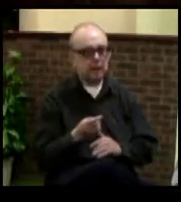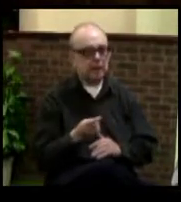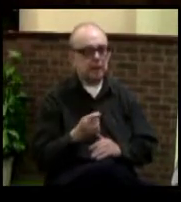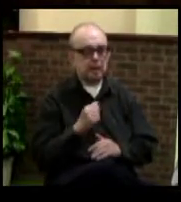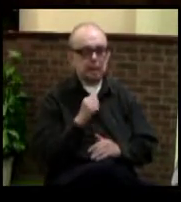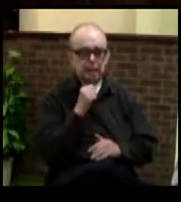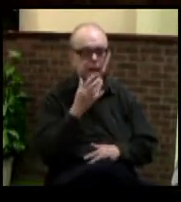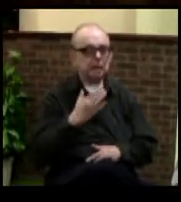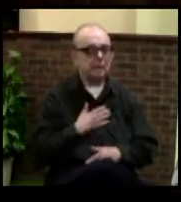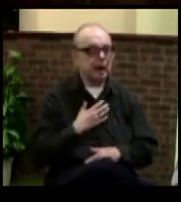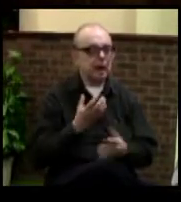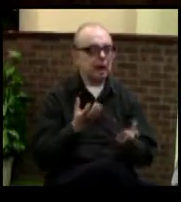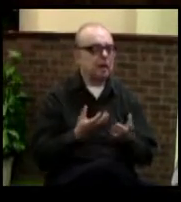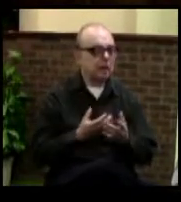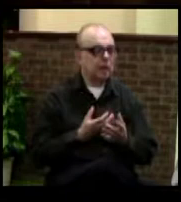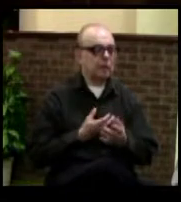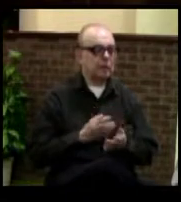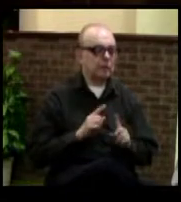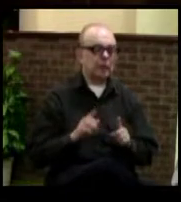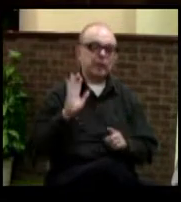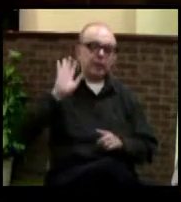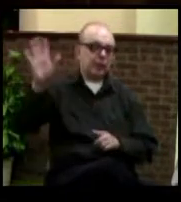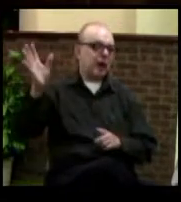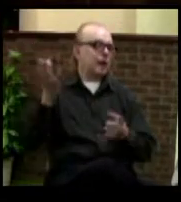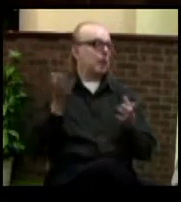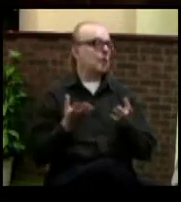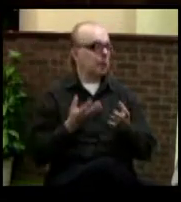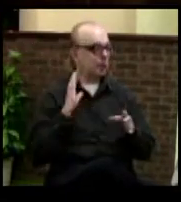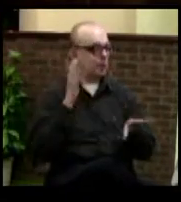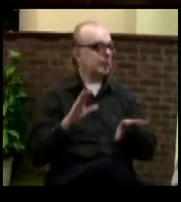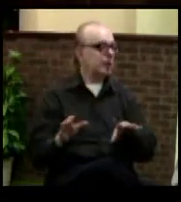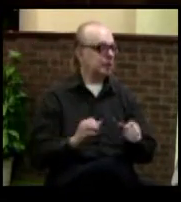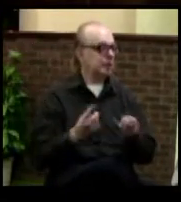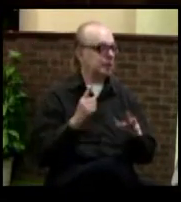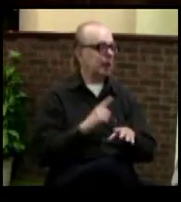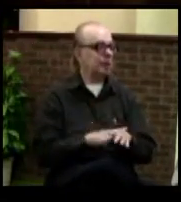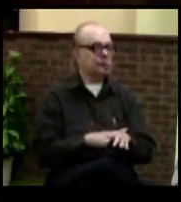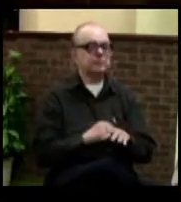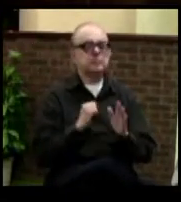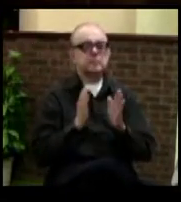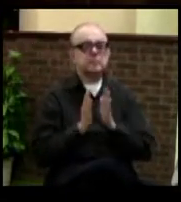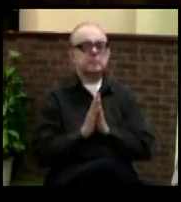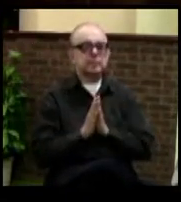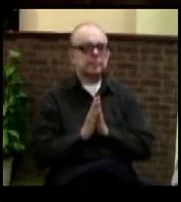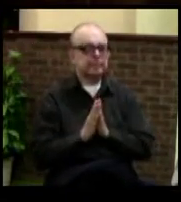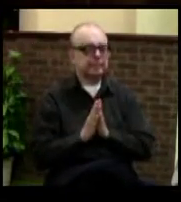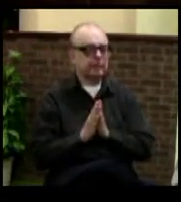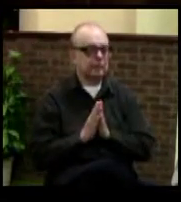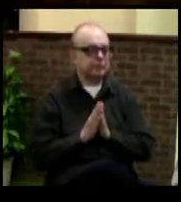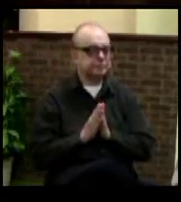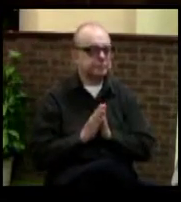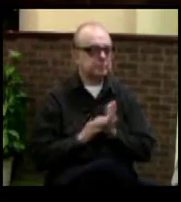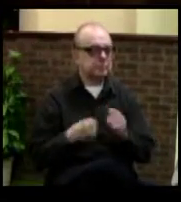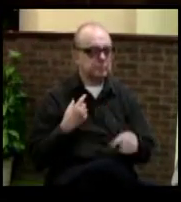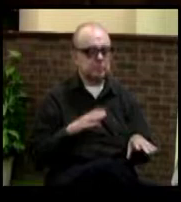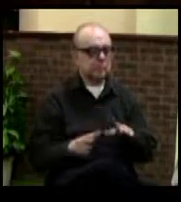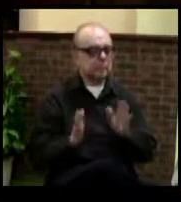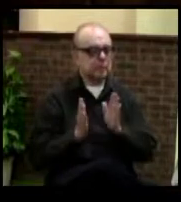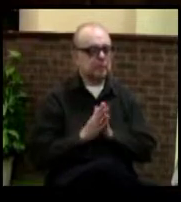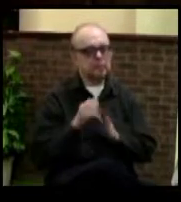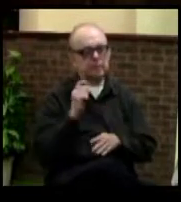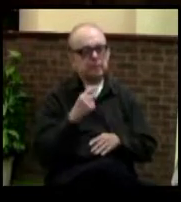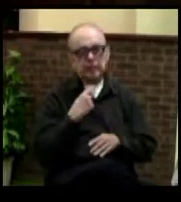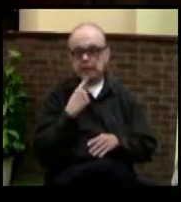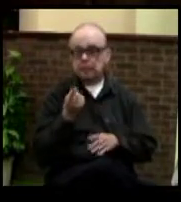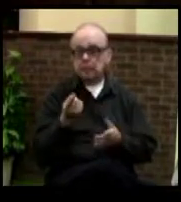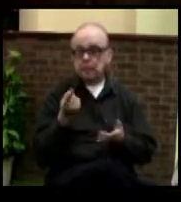not my will, but thy will be done. Too many times in our prayers, ladies and gentlemen, what we do is we pray